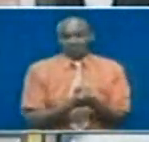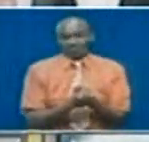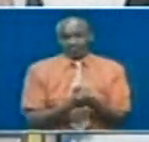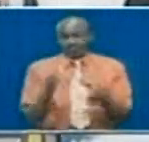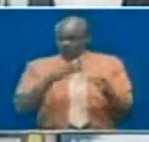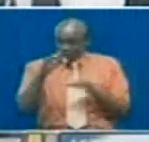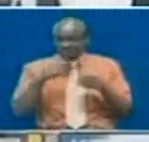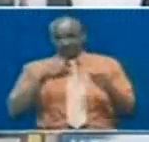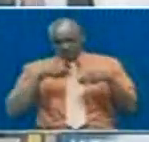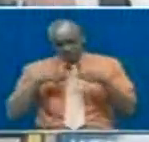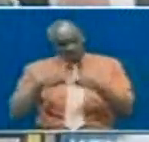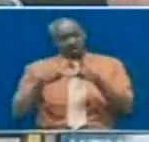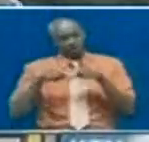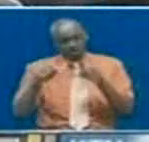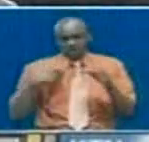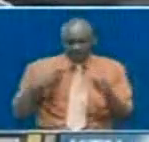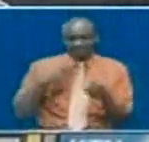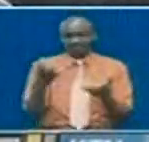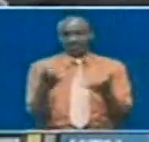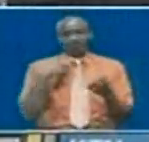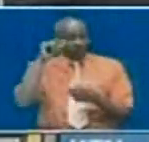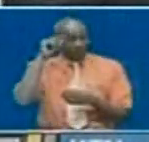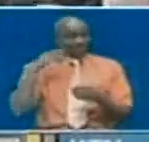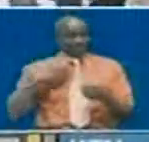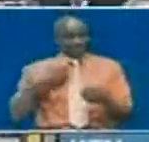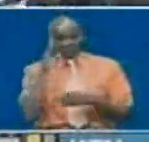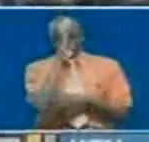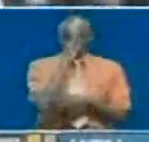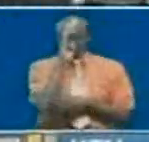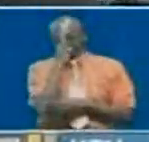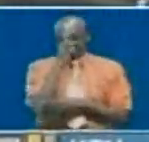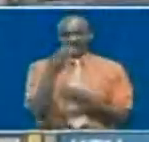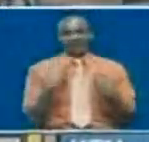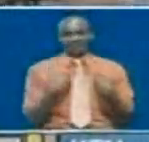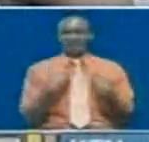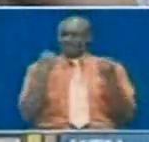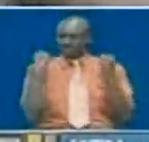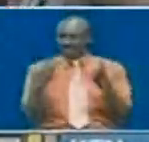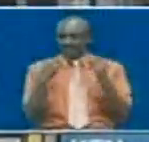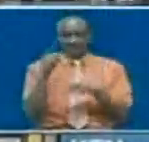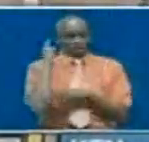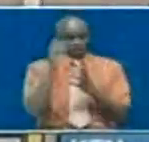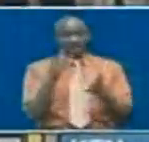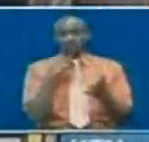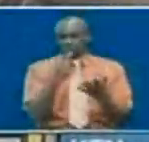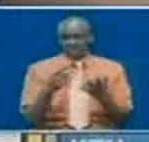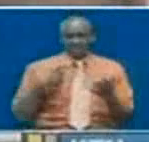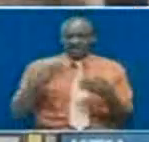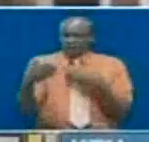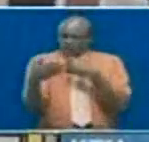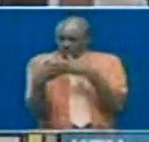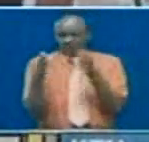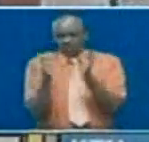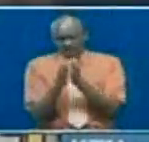Court has continued to struggle for undivided attention from the coast leaders. A number of lawmakers have been warned over their close ties